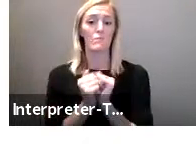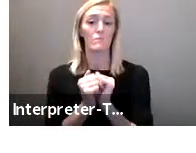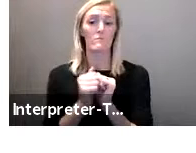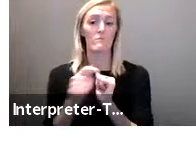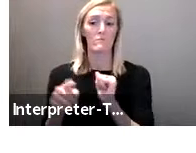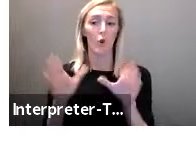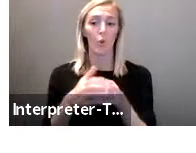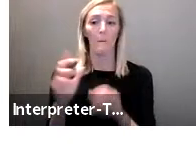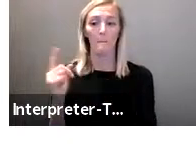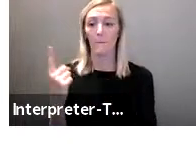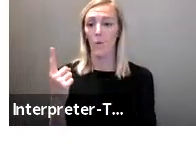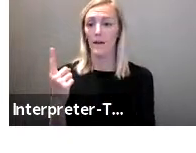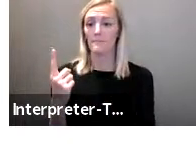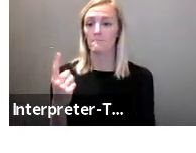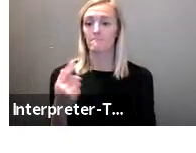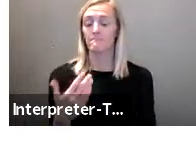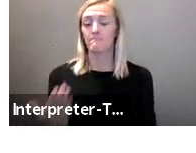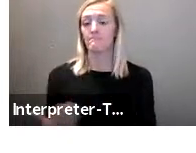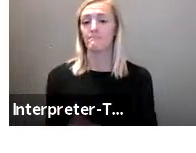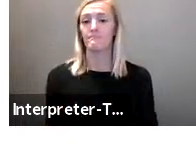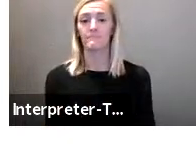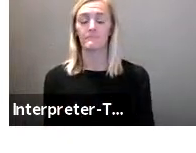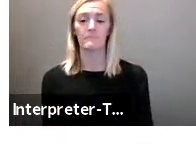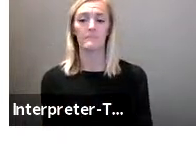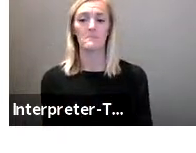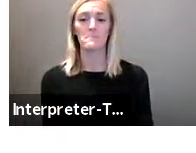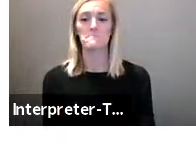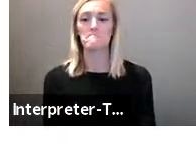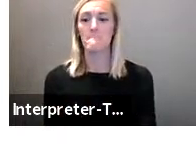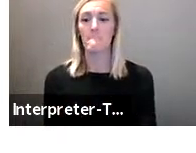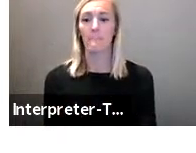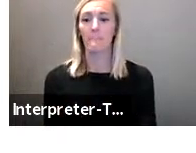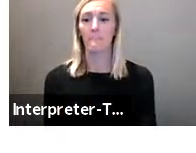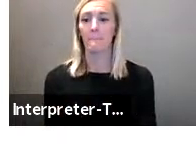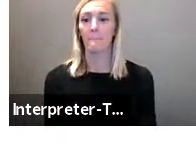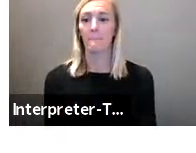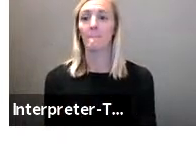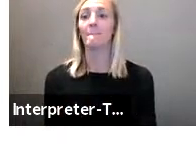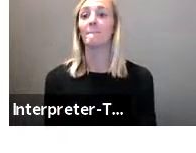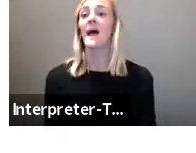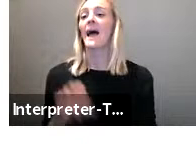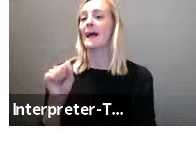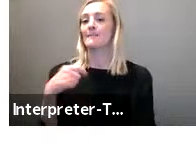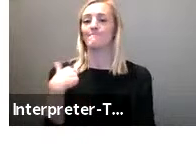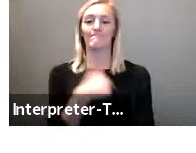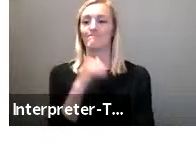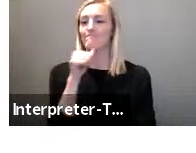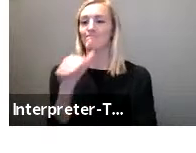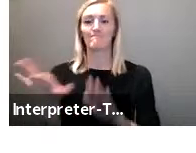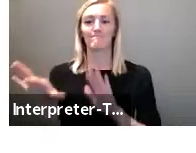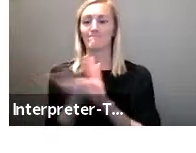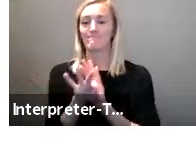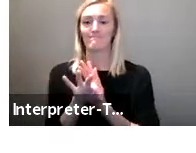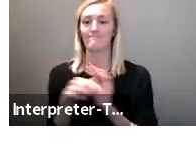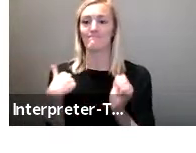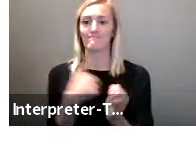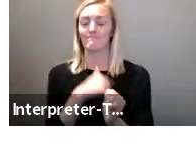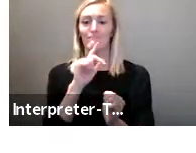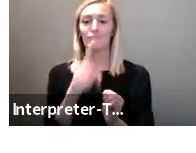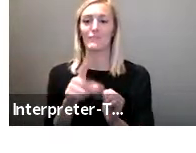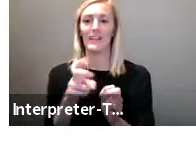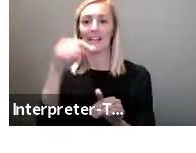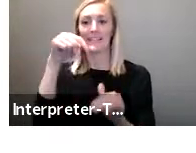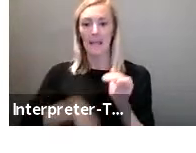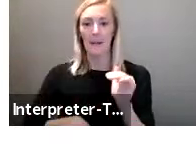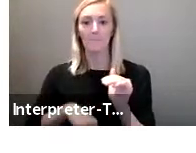group one, that would be helpful. Yeah, we didn't get a chance to pick. We were deep in our conversation still, so we didn't get a chance